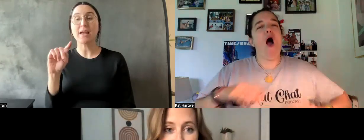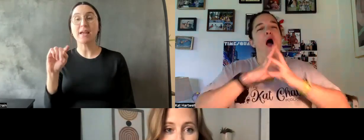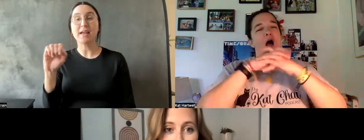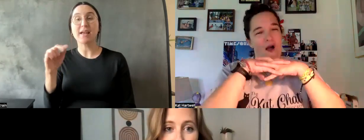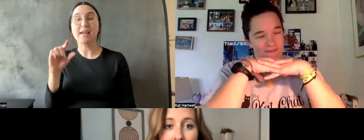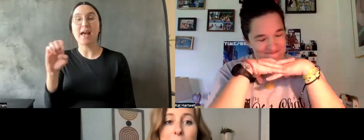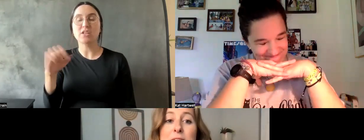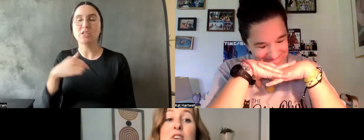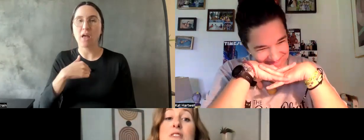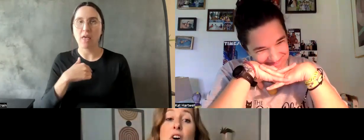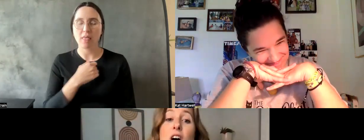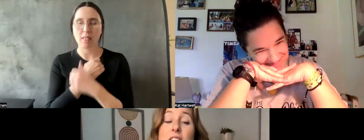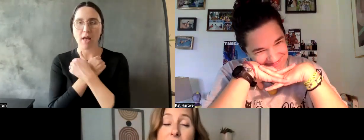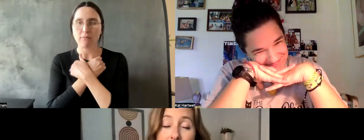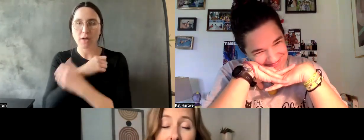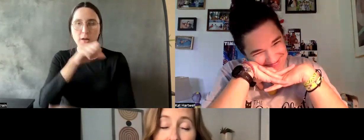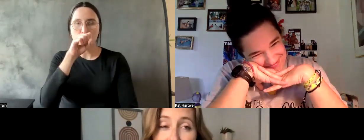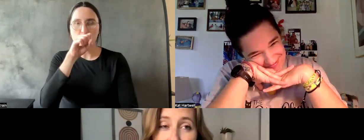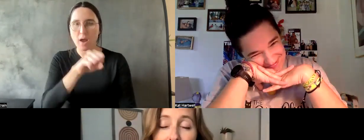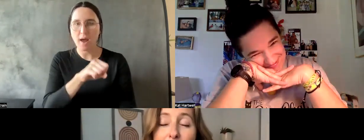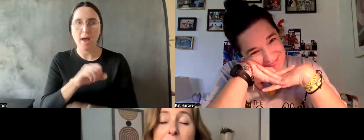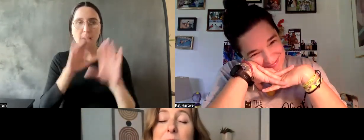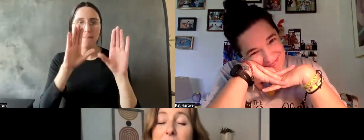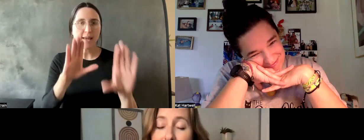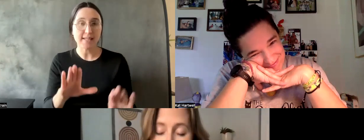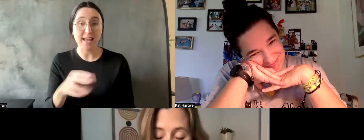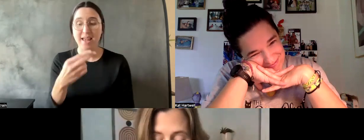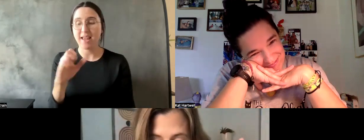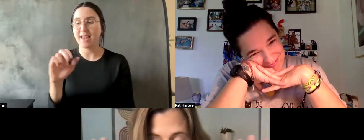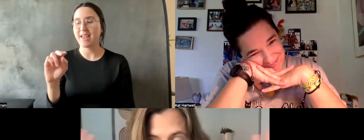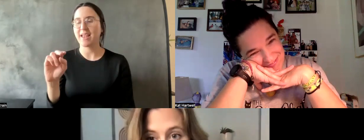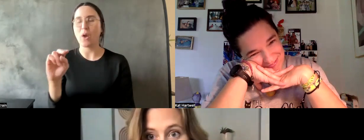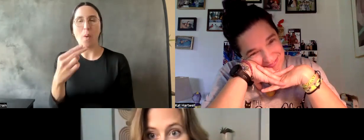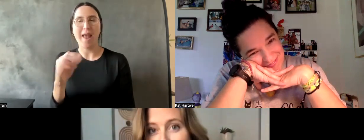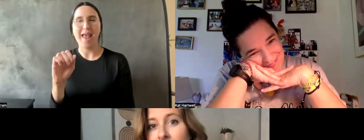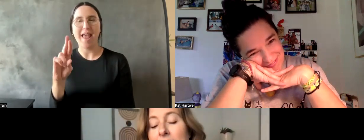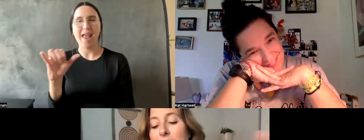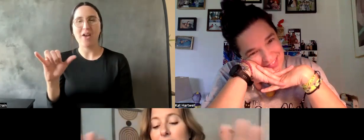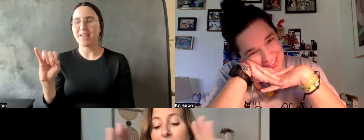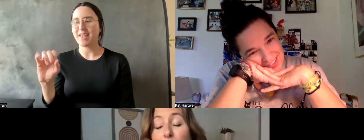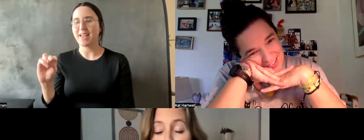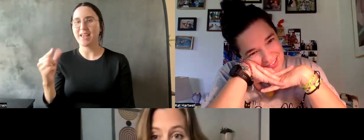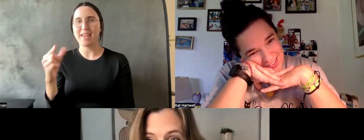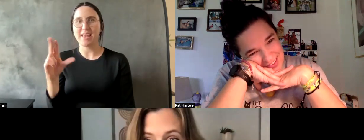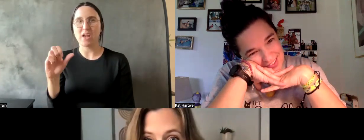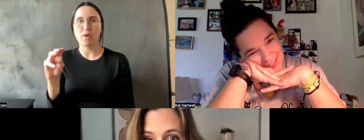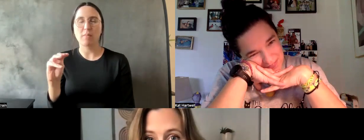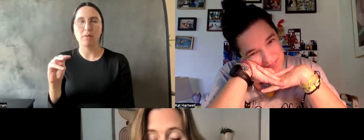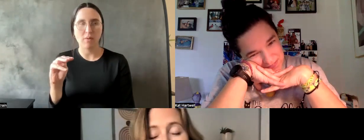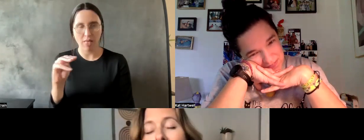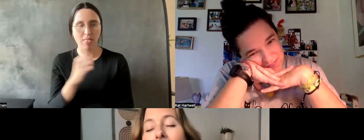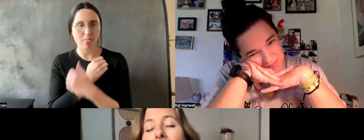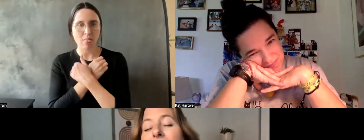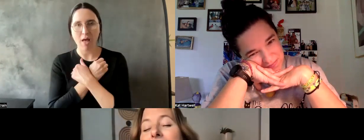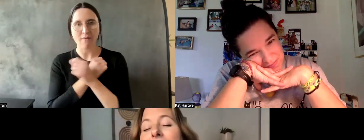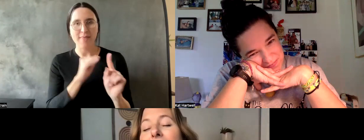mind. I mean, first of all, I love Terry Ingram. Like, love that man. That movie,